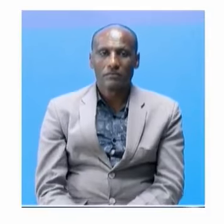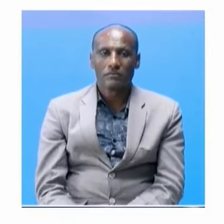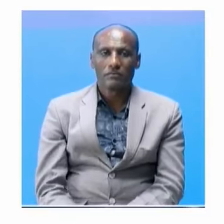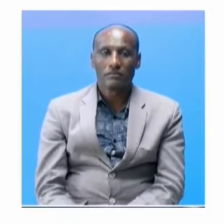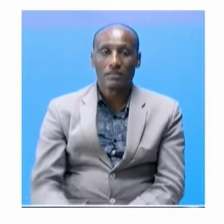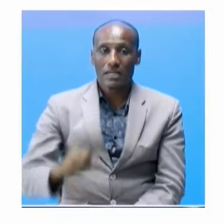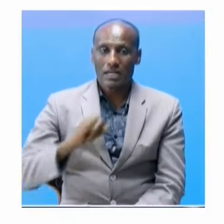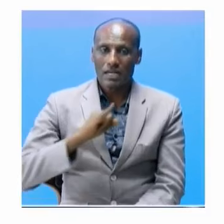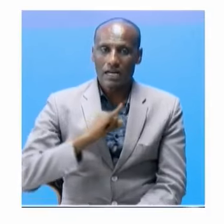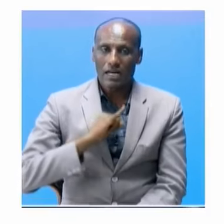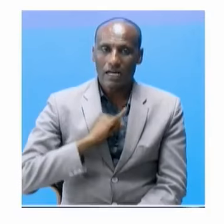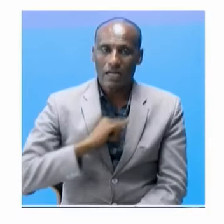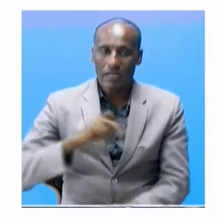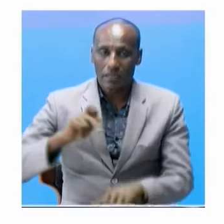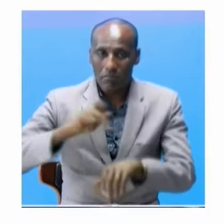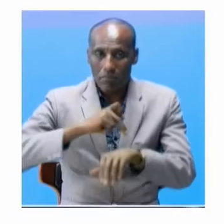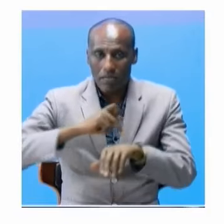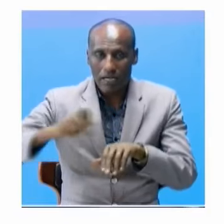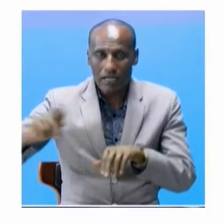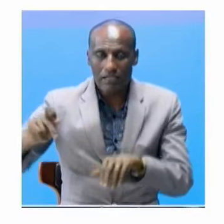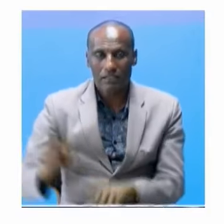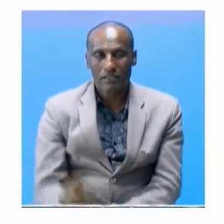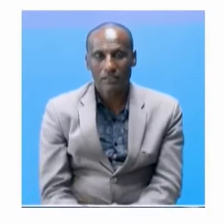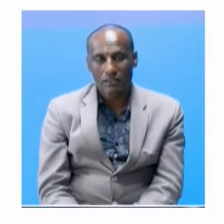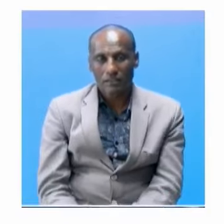I blank